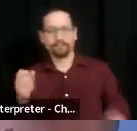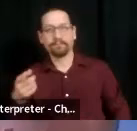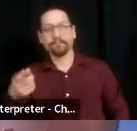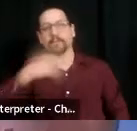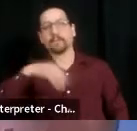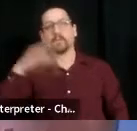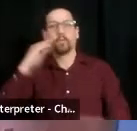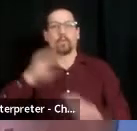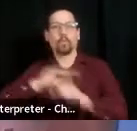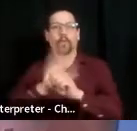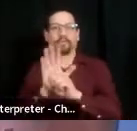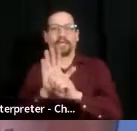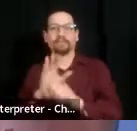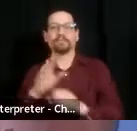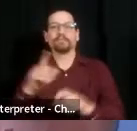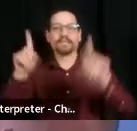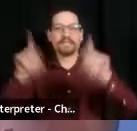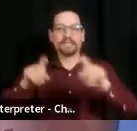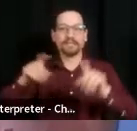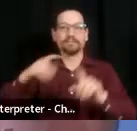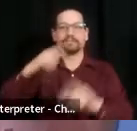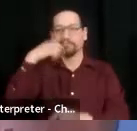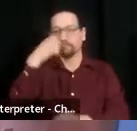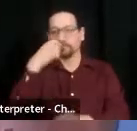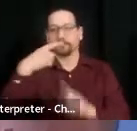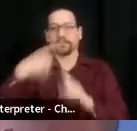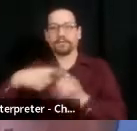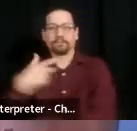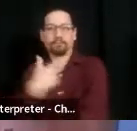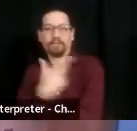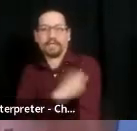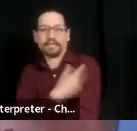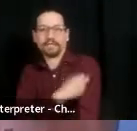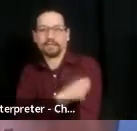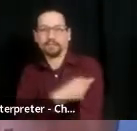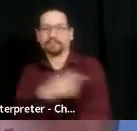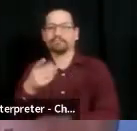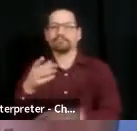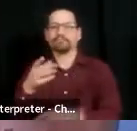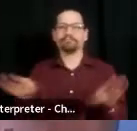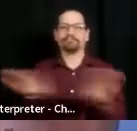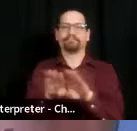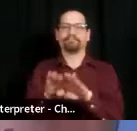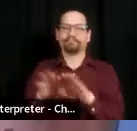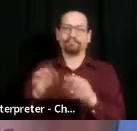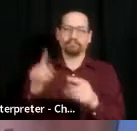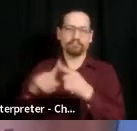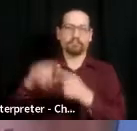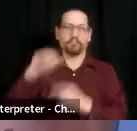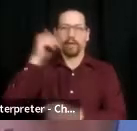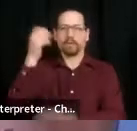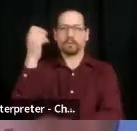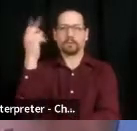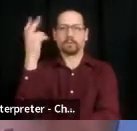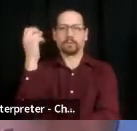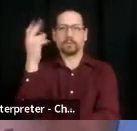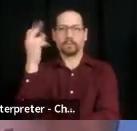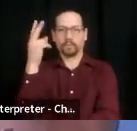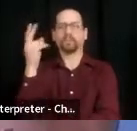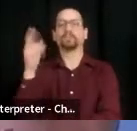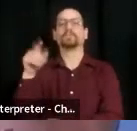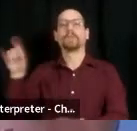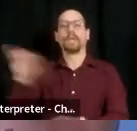noon. So state-run testing sites will reopen tomorrow at noon. Our bridges that were closed will reopen